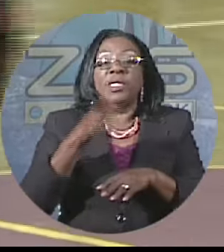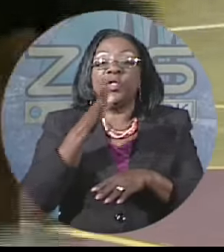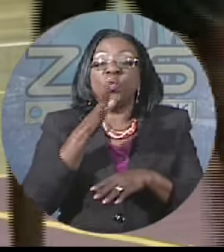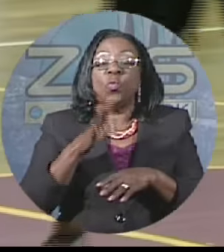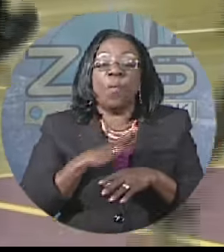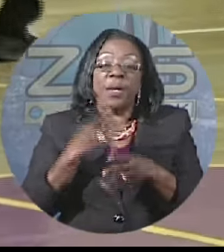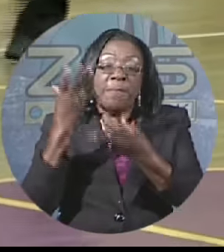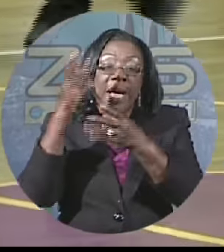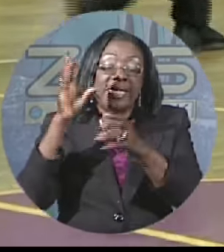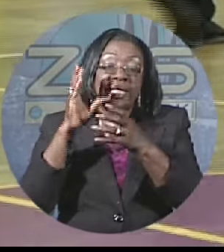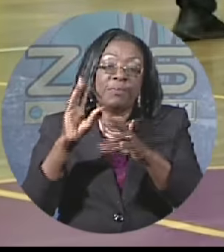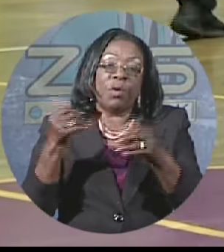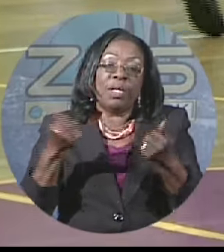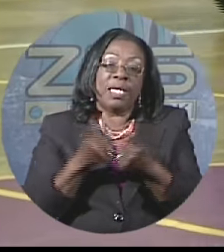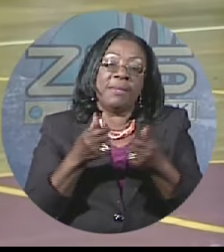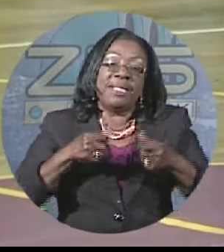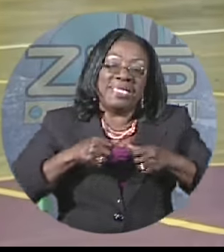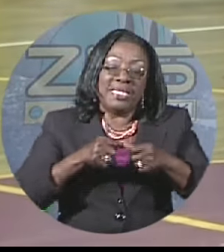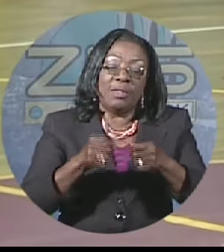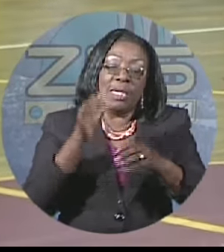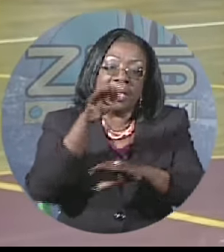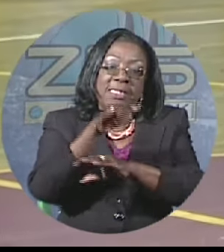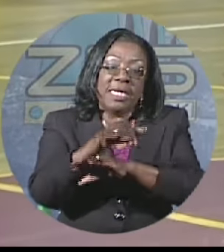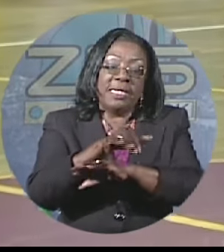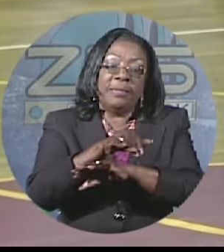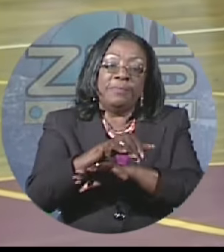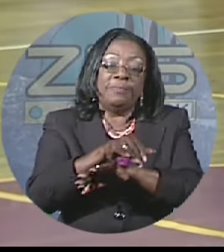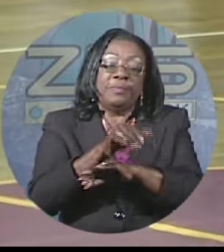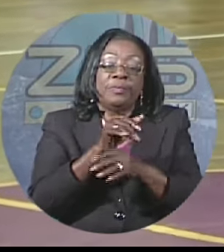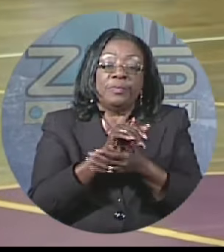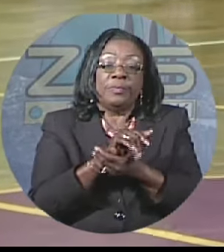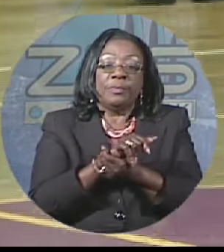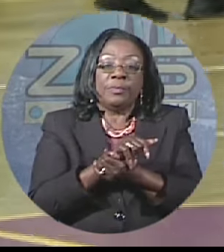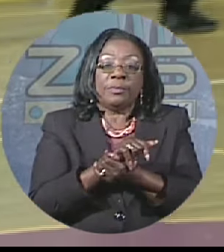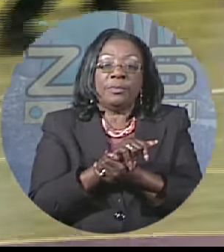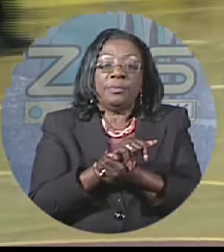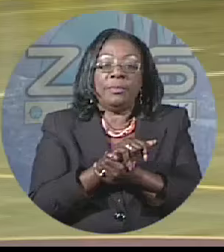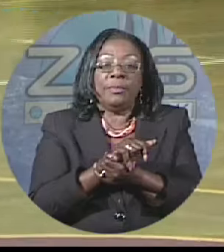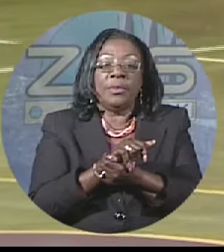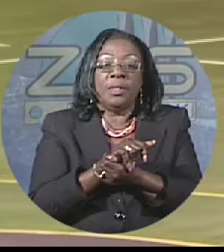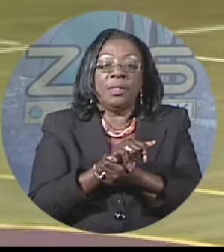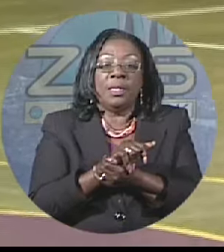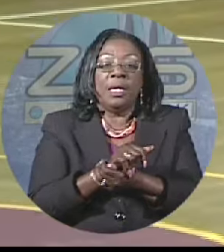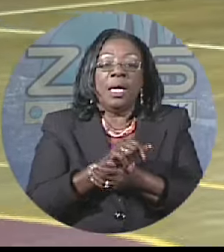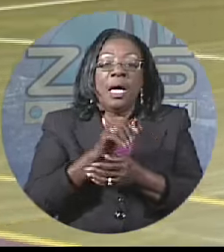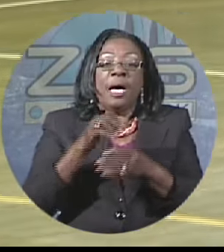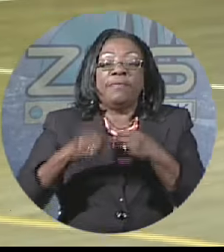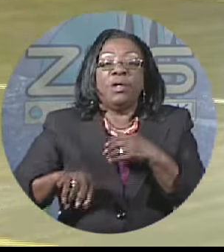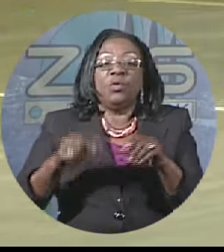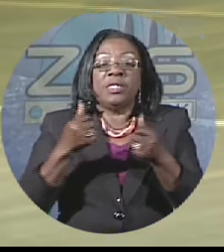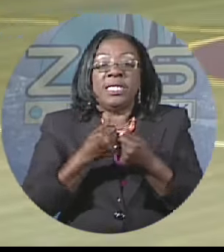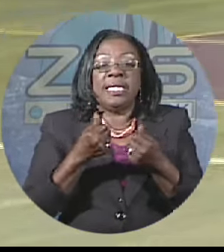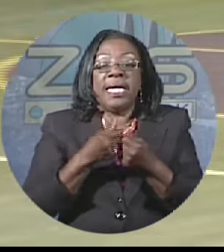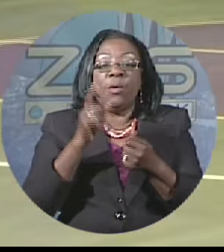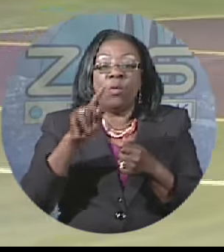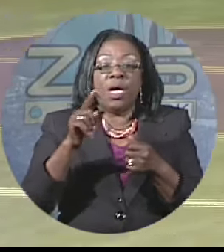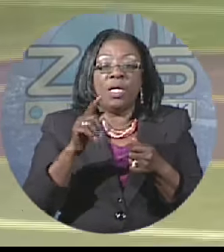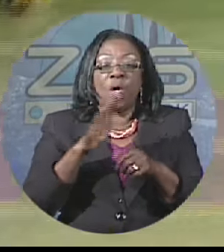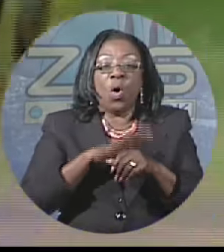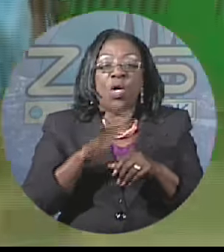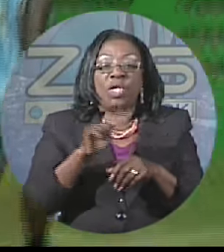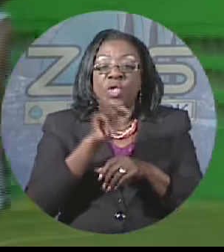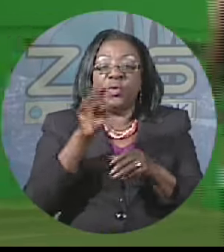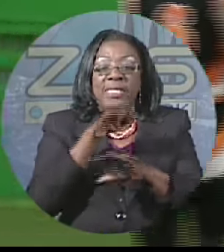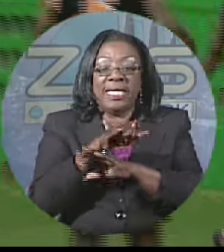Association semifinals continuing last night. Julian Gibson has a recap. Benson, after losing game one on Tuesday night, the career